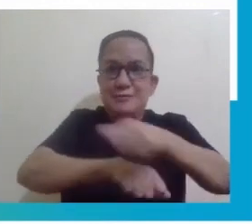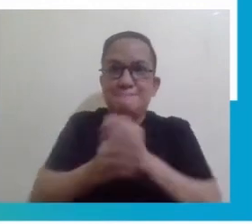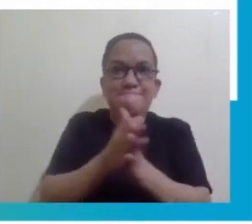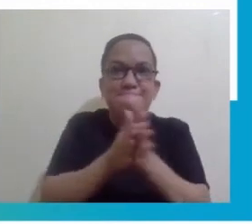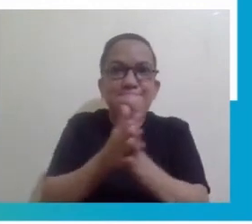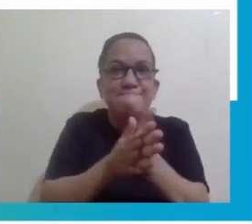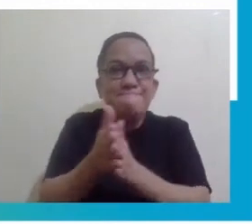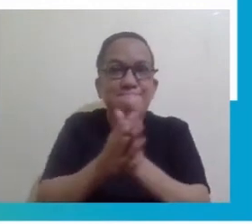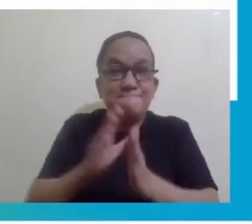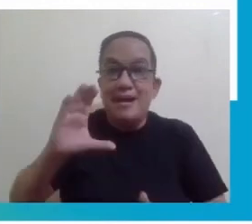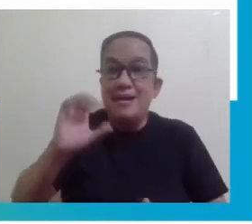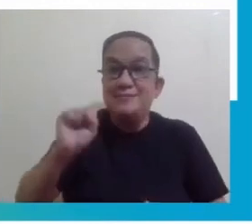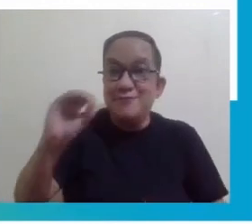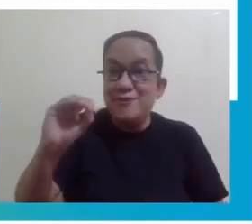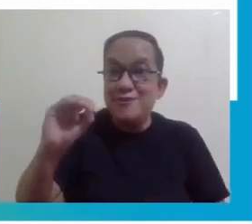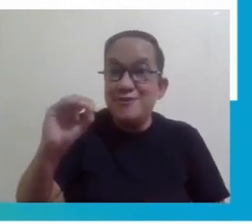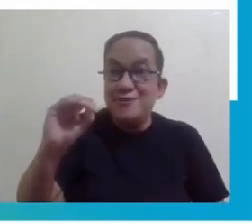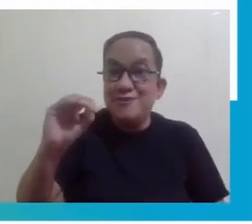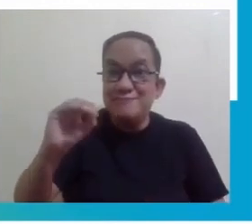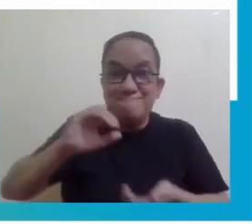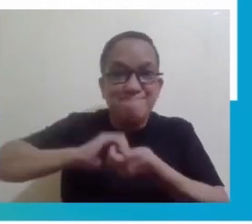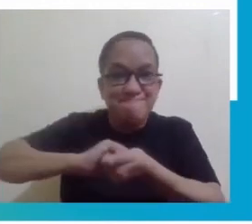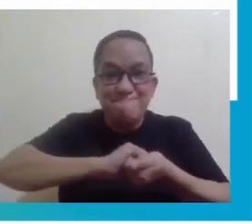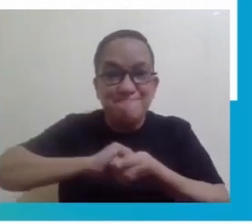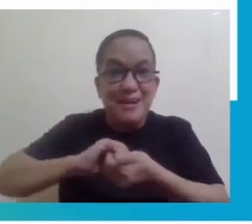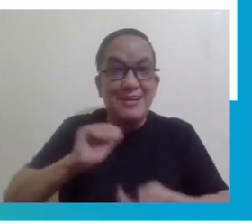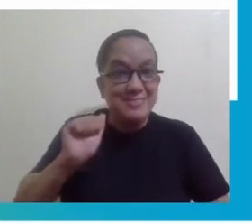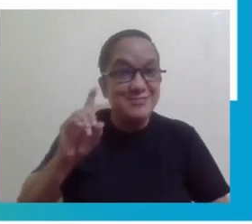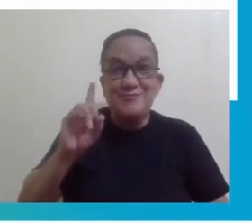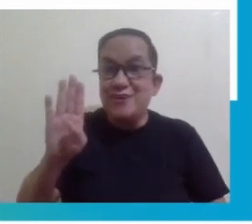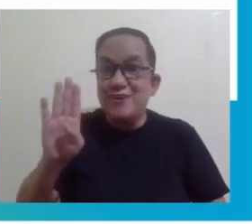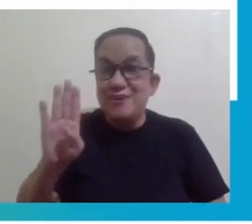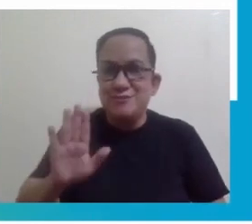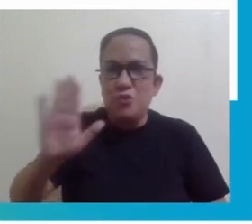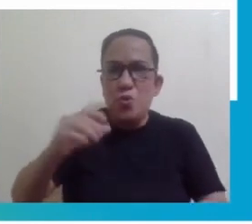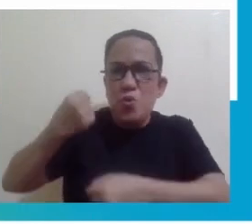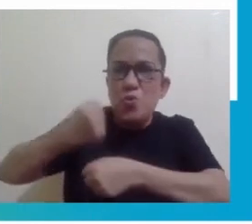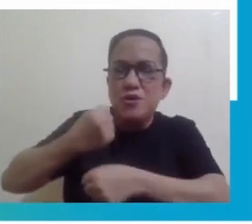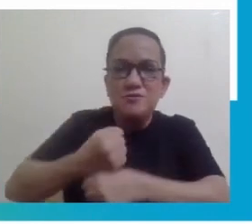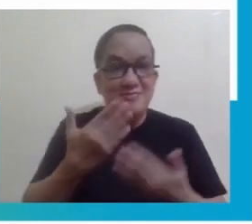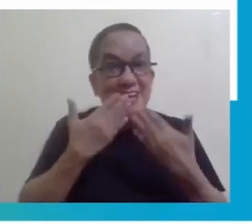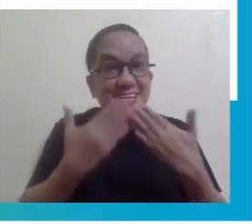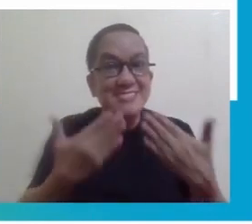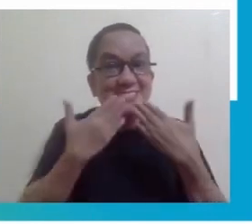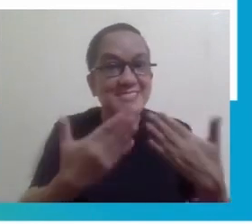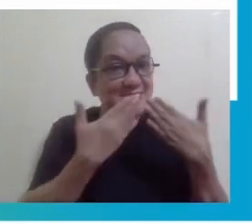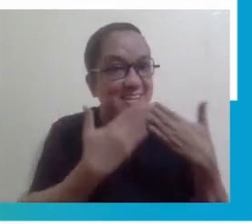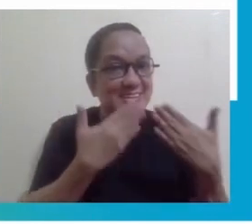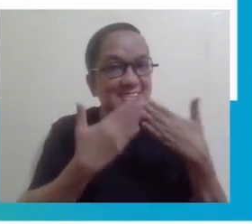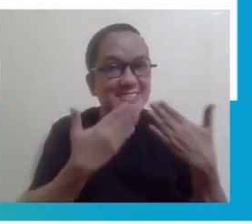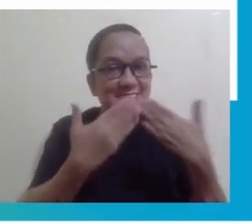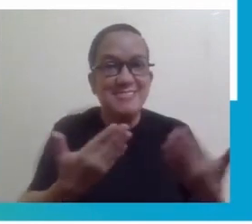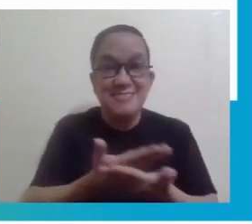greatly appreciate your valuable inputs. Thank you so much. Okay, thank you very much for all the participants today, particularly those who have